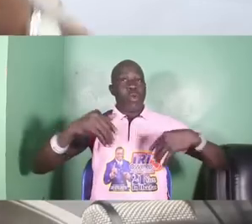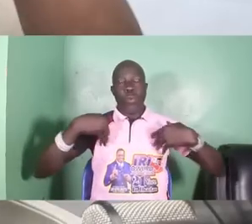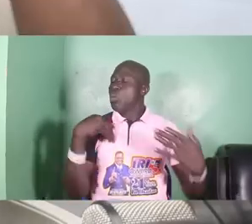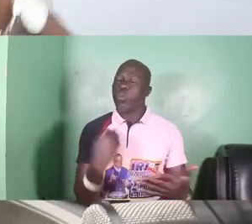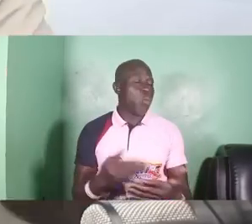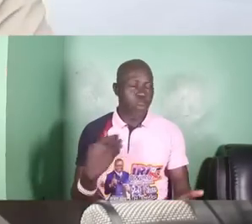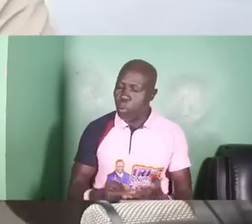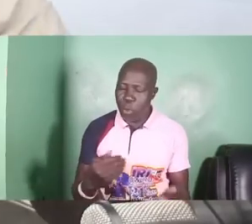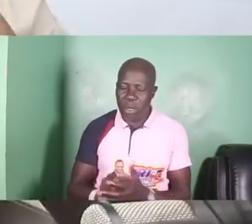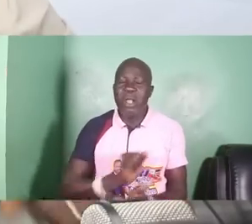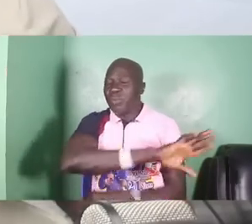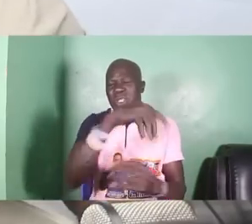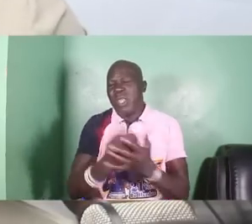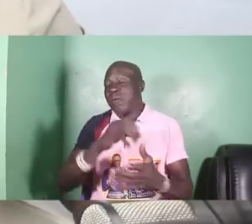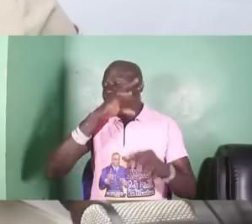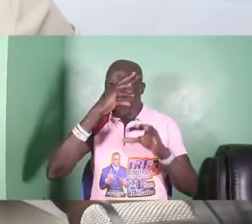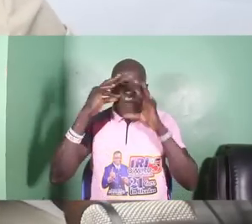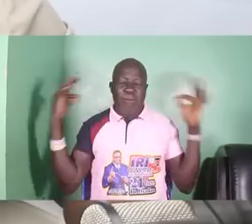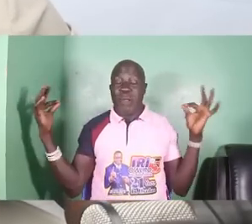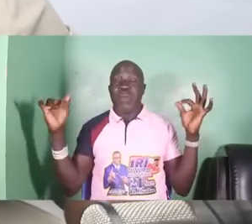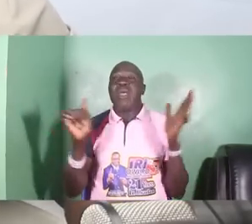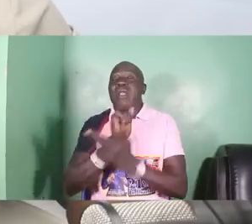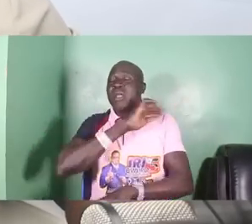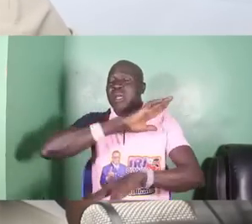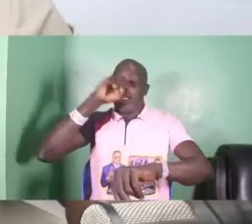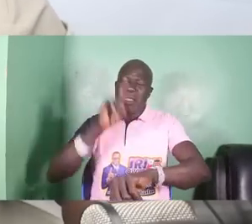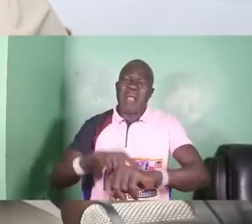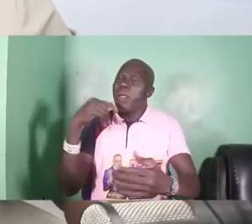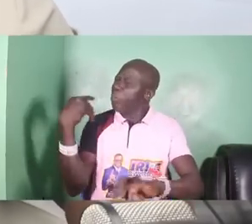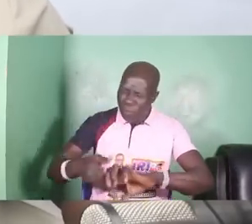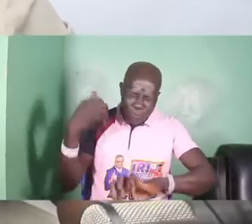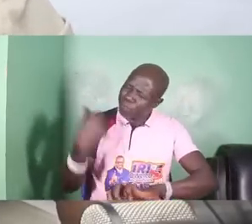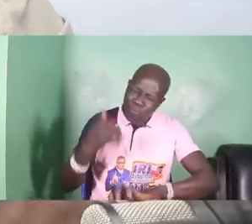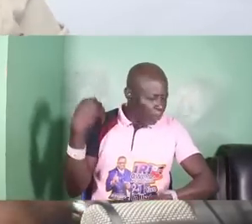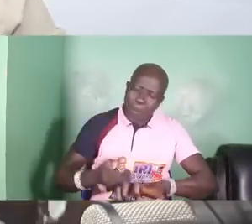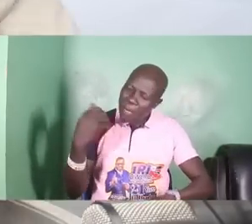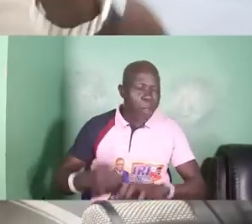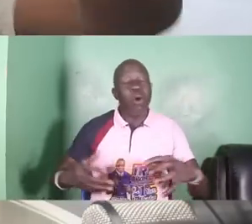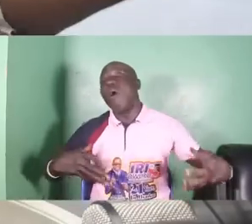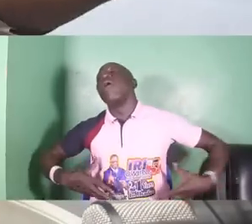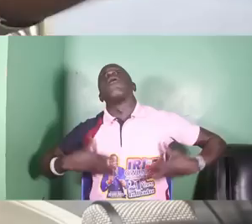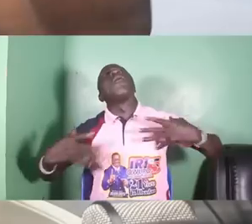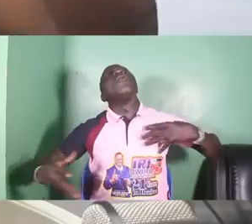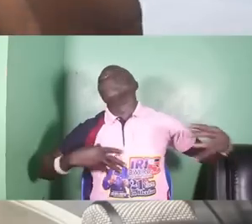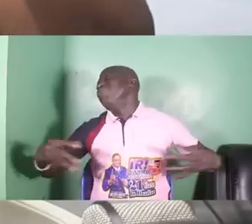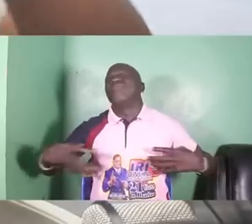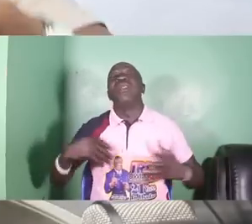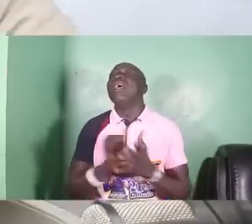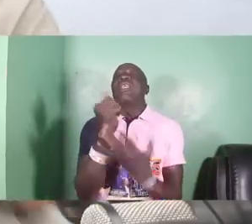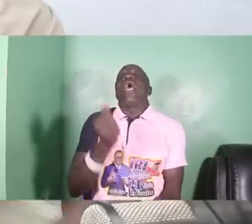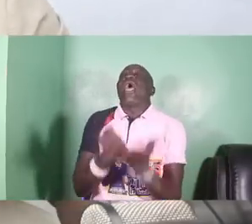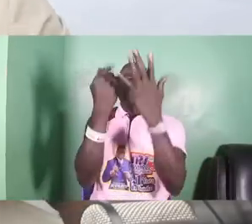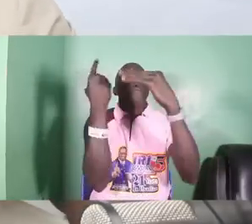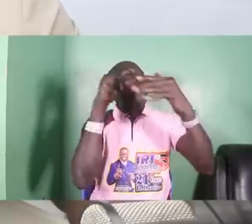ni akoko iyan in time of famine ni akoko ta won yi ko le the people that people are complaining iran lowo won ma yo si